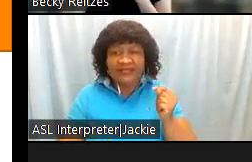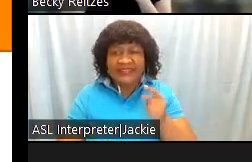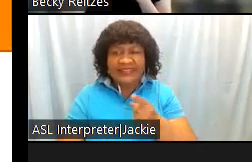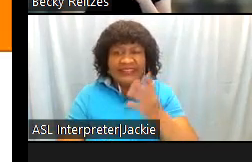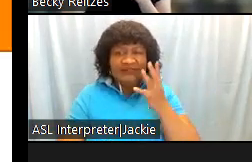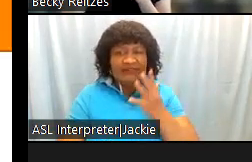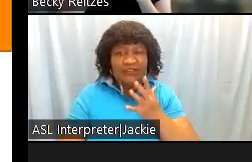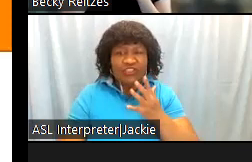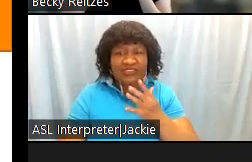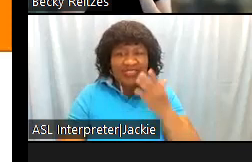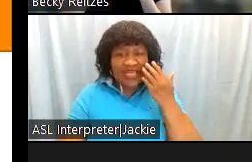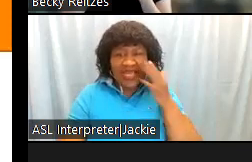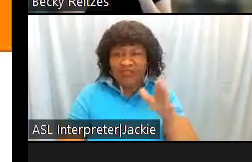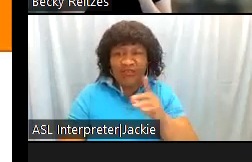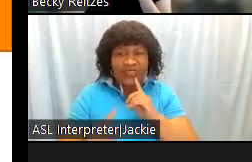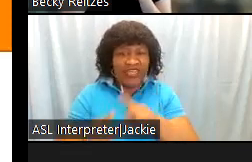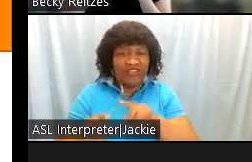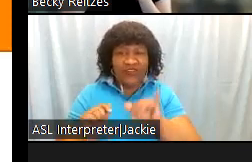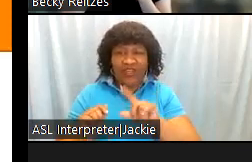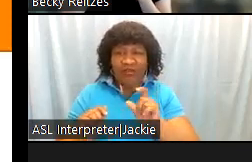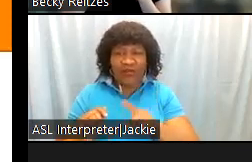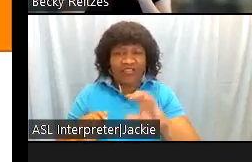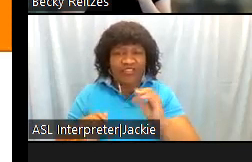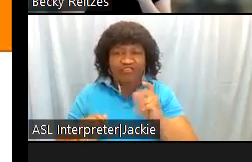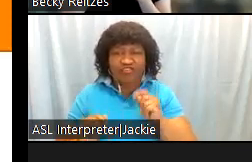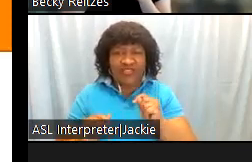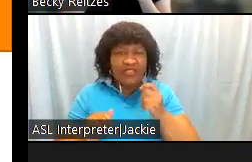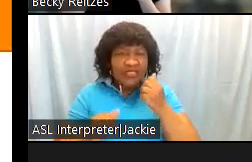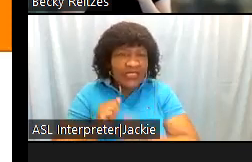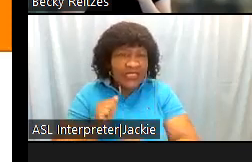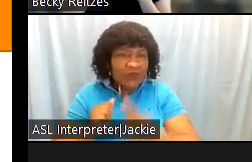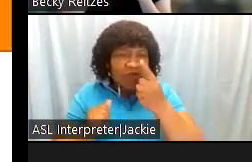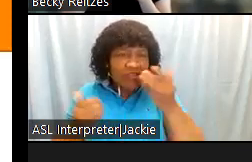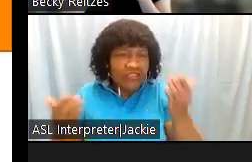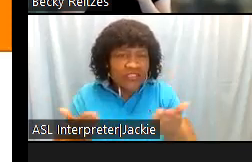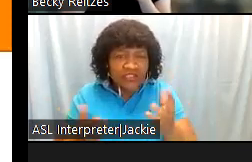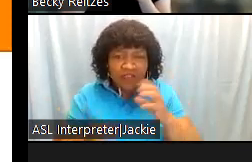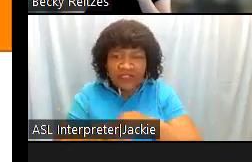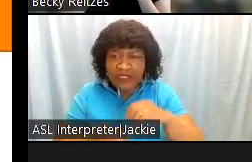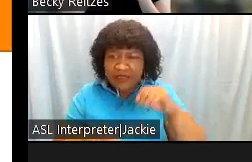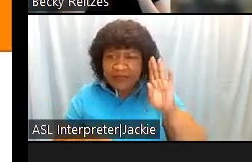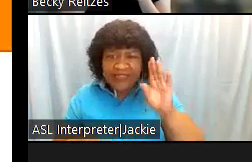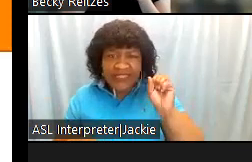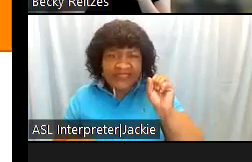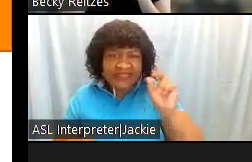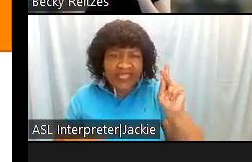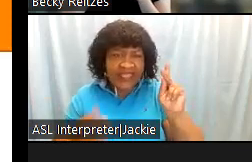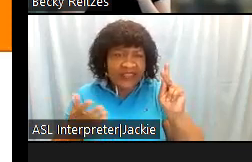Unfortunately, I do not know the answer to that. Is there anybody on the call who is with BSK who might know the answer to